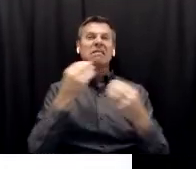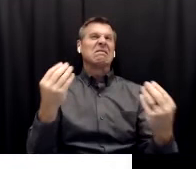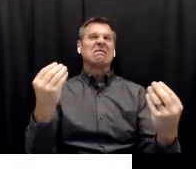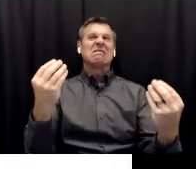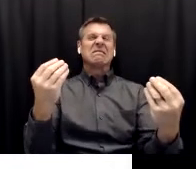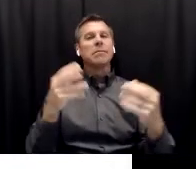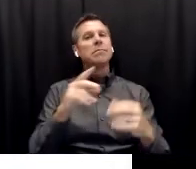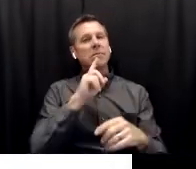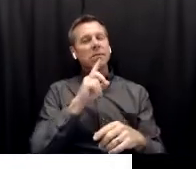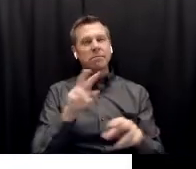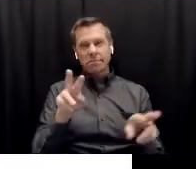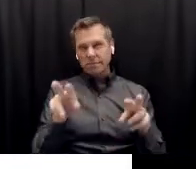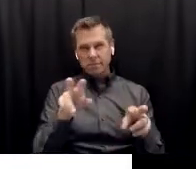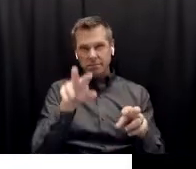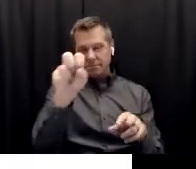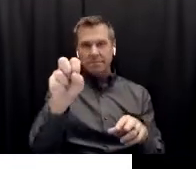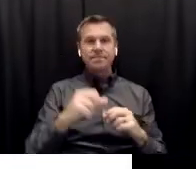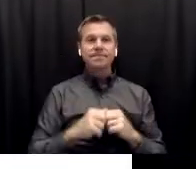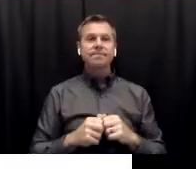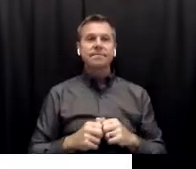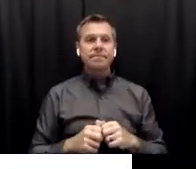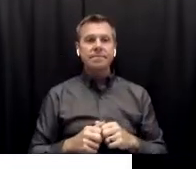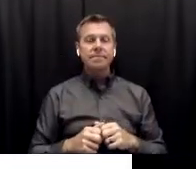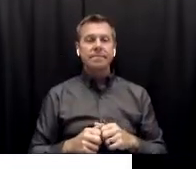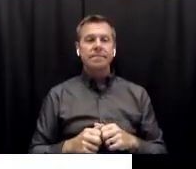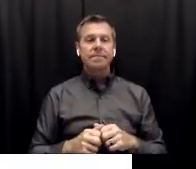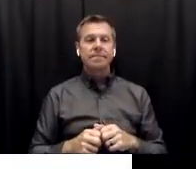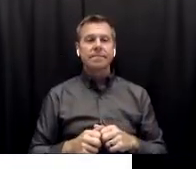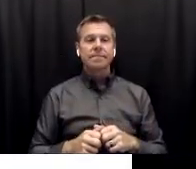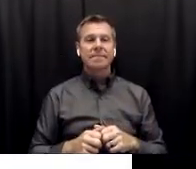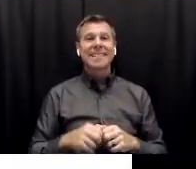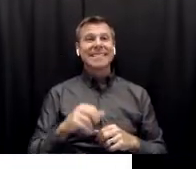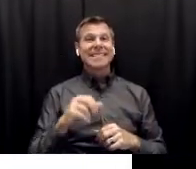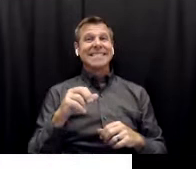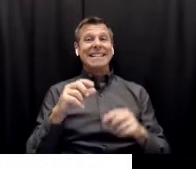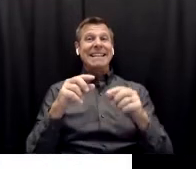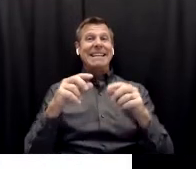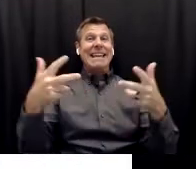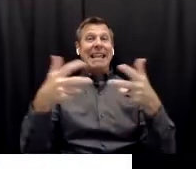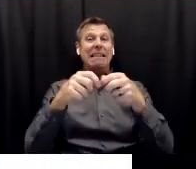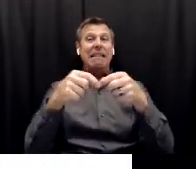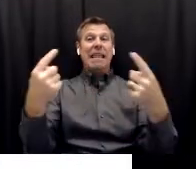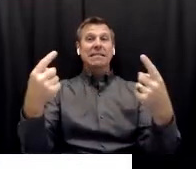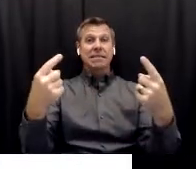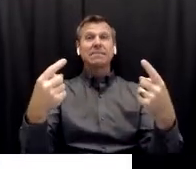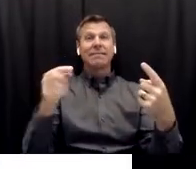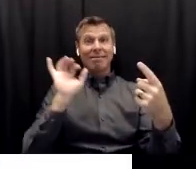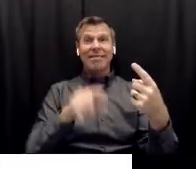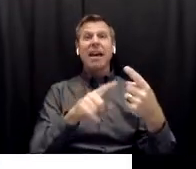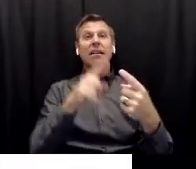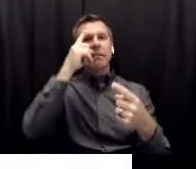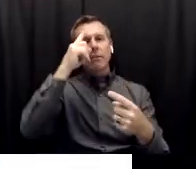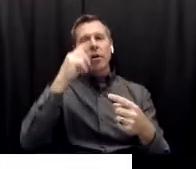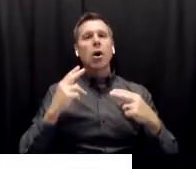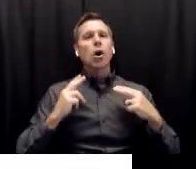Anti-collision lights, in the interest of safety, only applies to human safety. Unfortunately, the FAA is not as